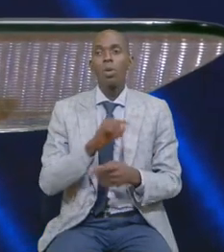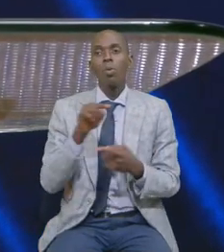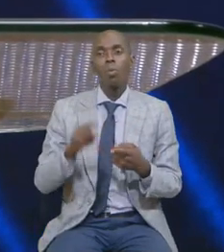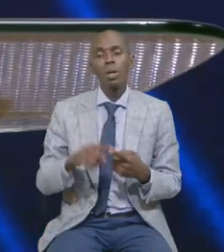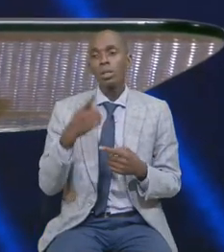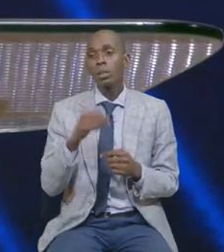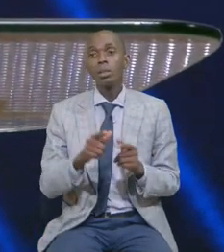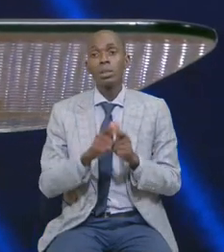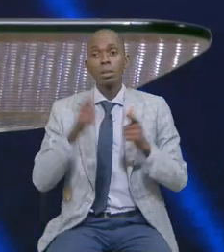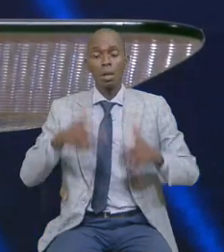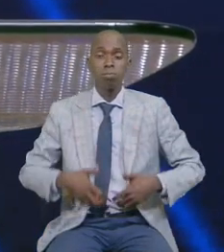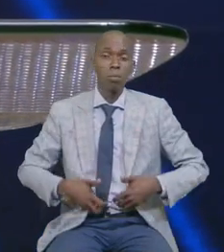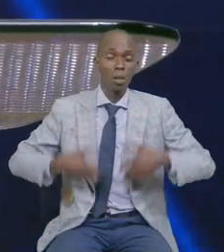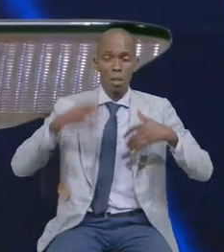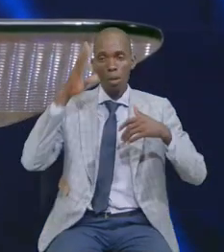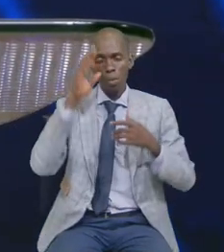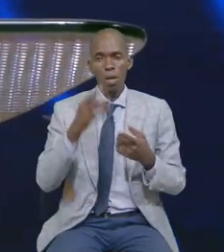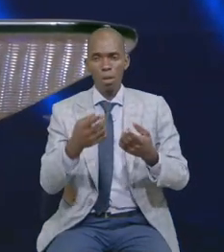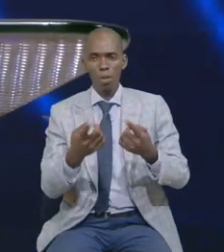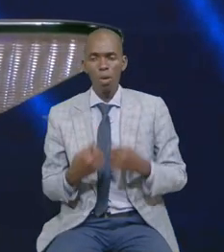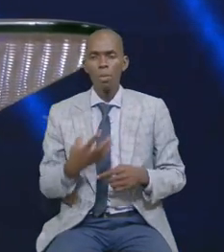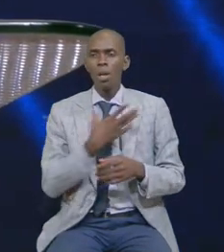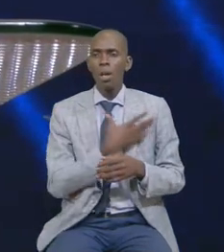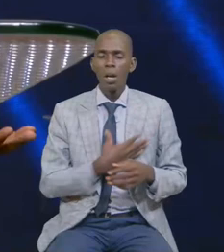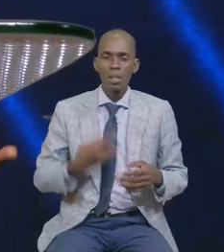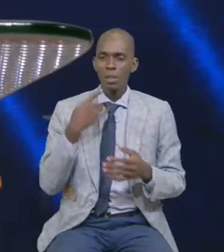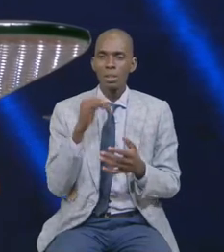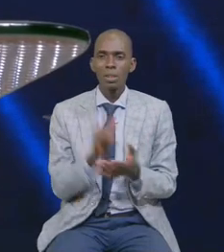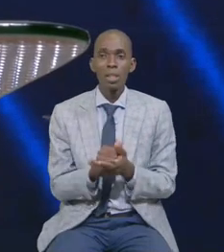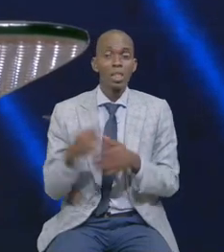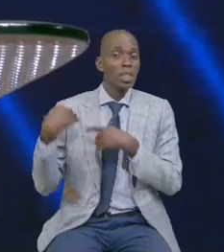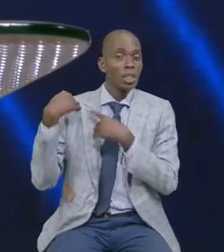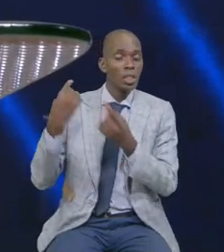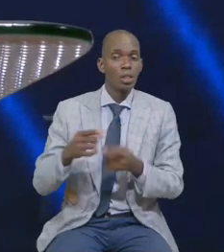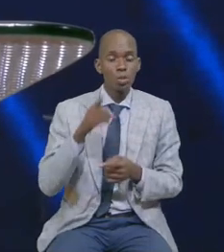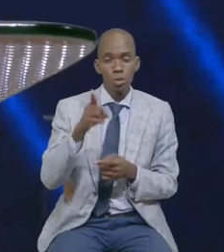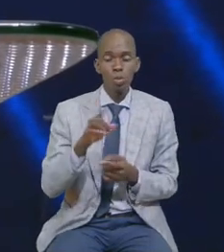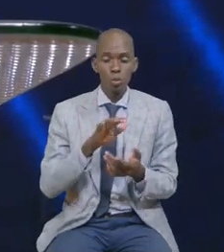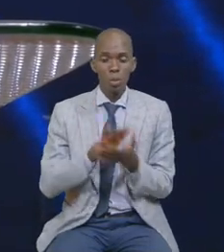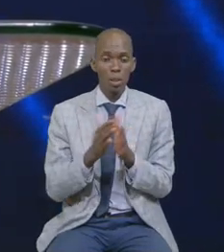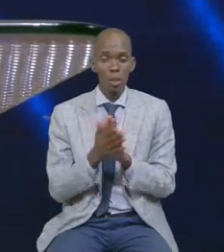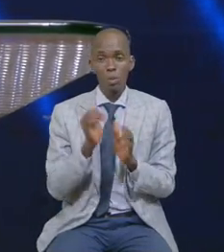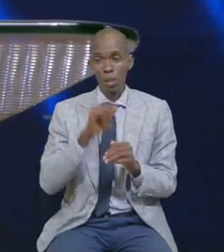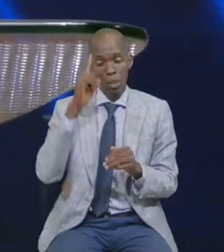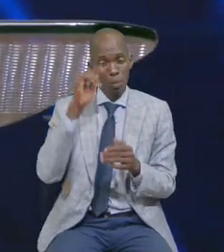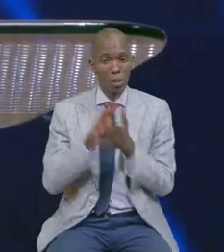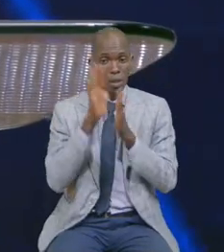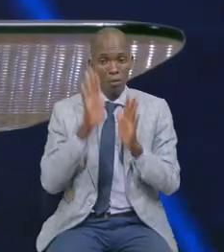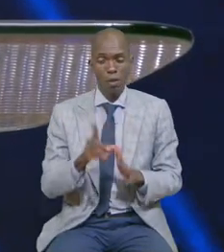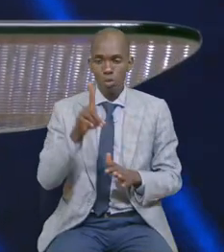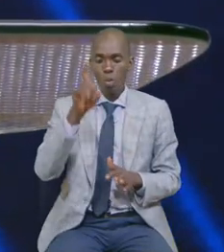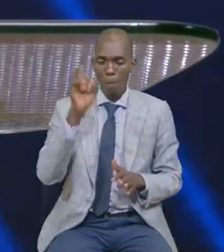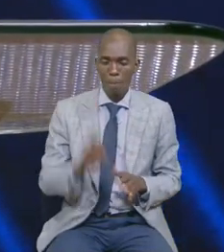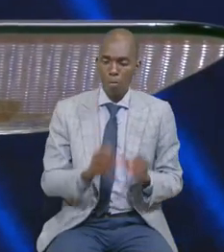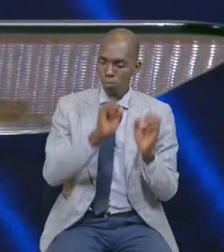maybe it comes into your life and it's says all the convictions of carried since you became a Christian you have to drop